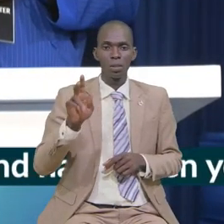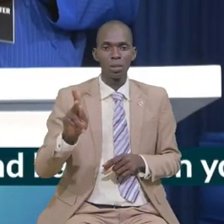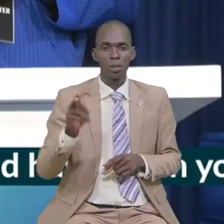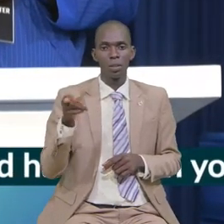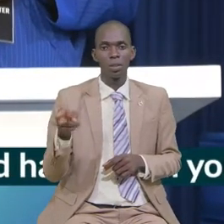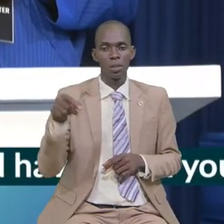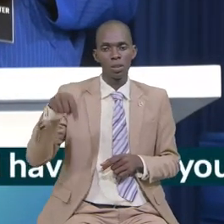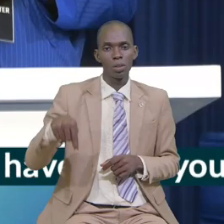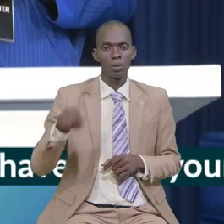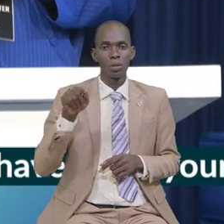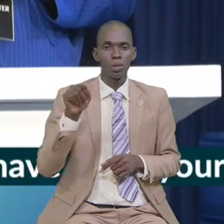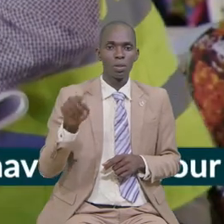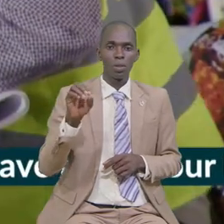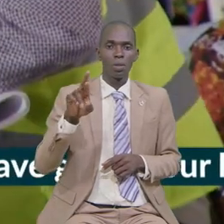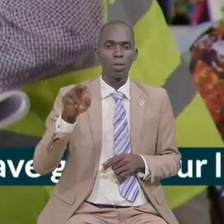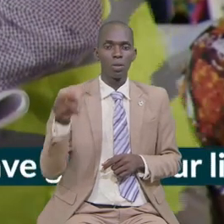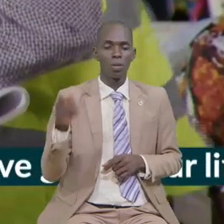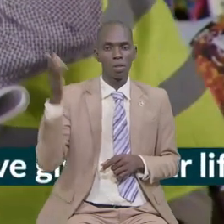gckhk.org/connect. You will see it there.